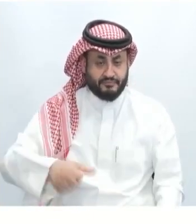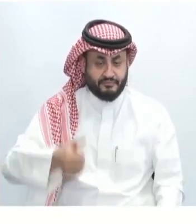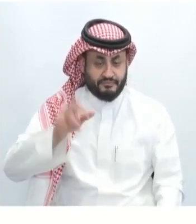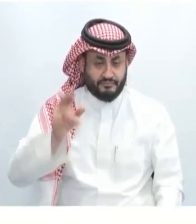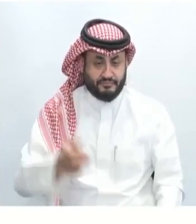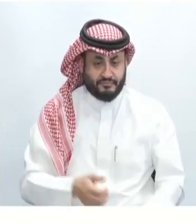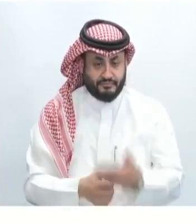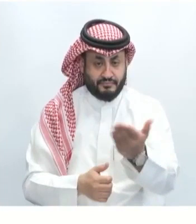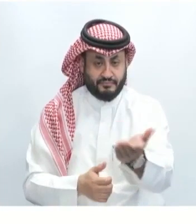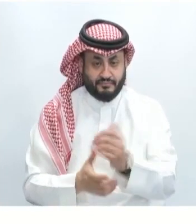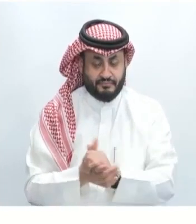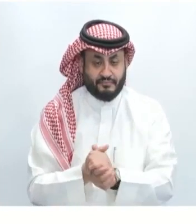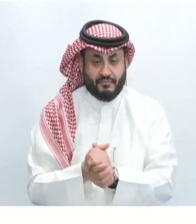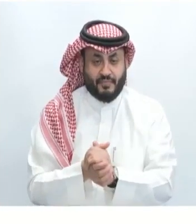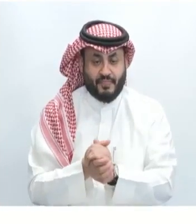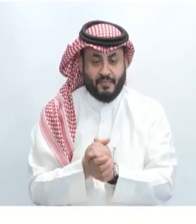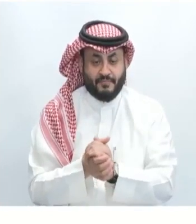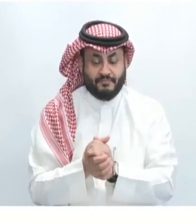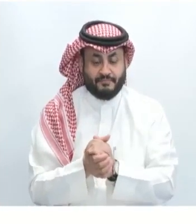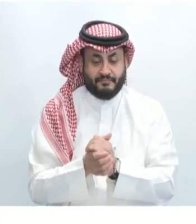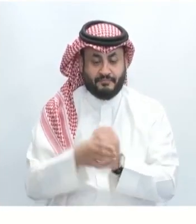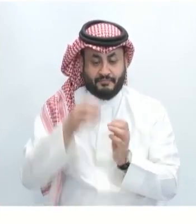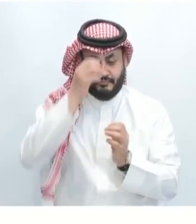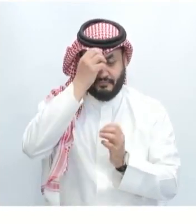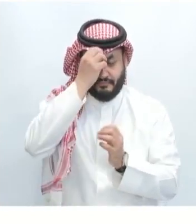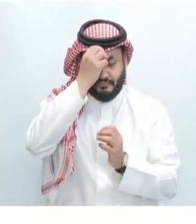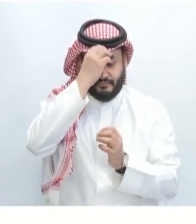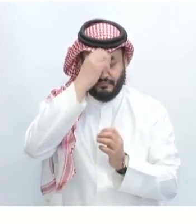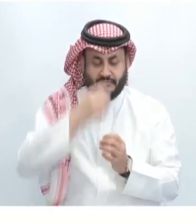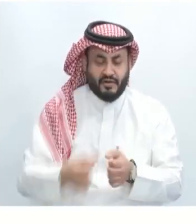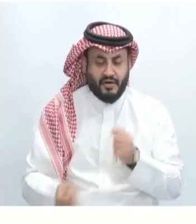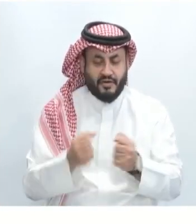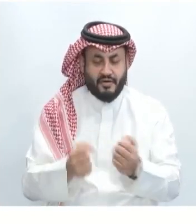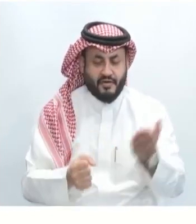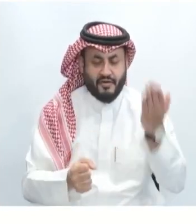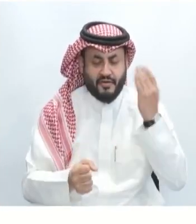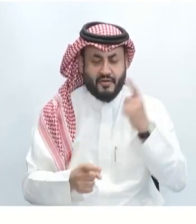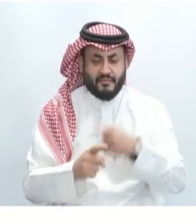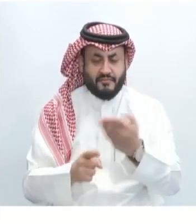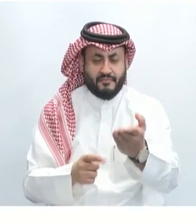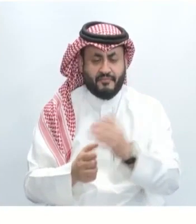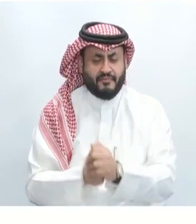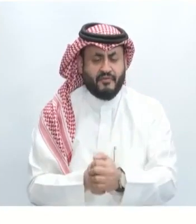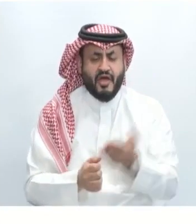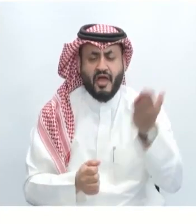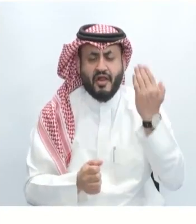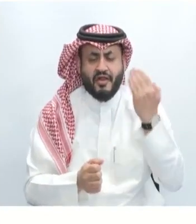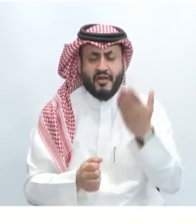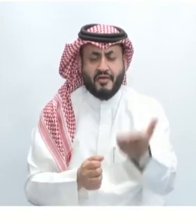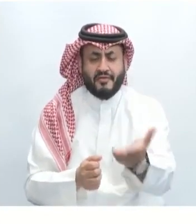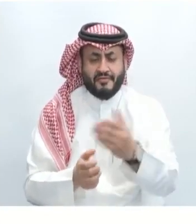Fawaz Al-Aqil. So let's begin. Quick revision on our last lesson. In our last lesson, we